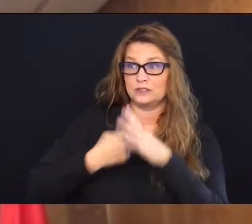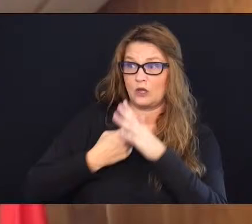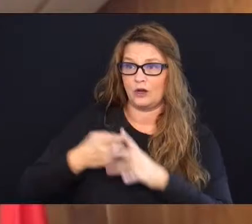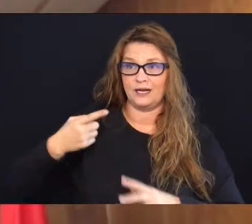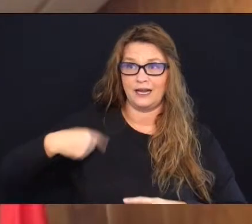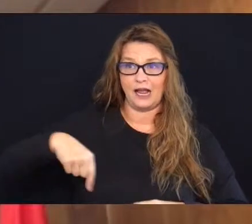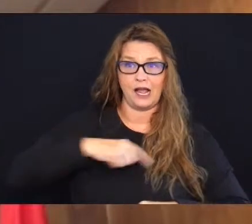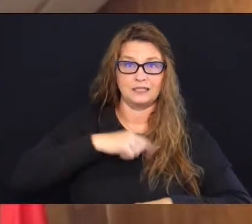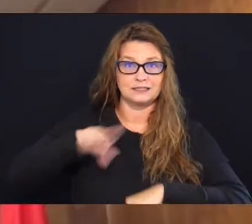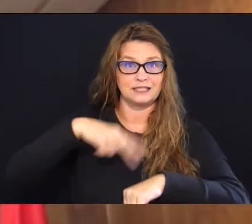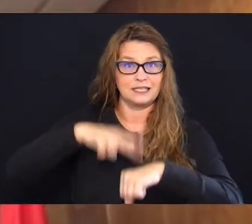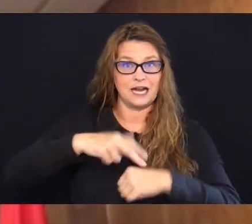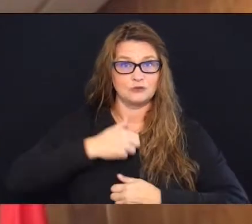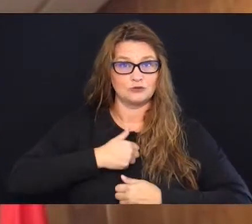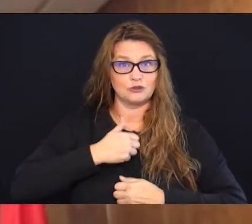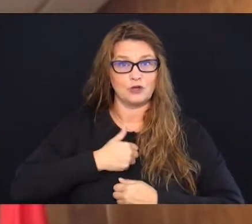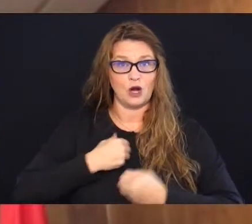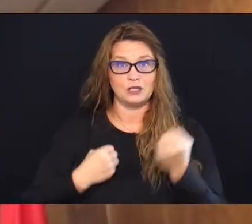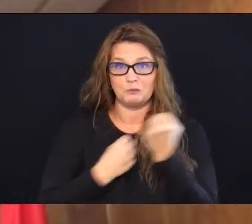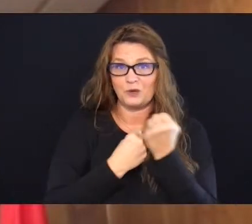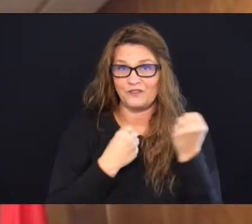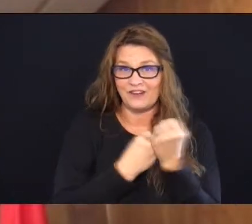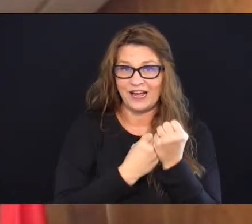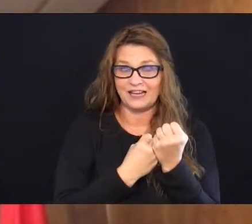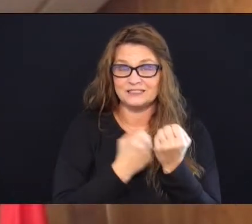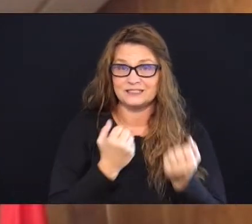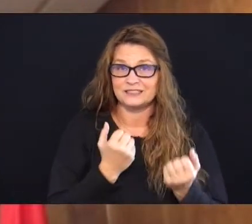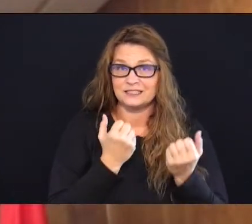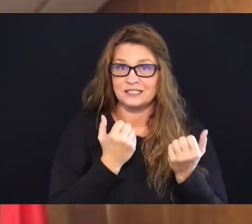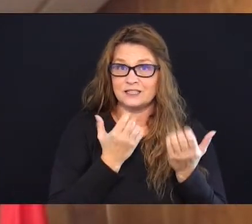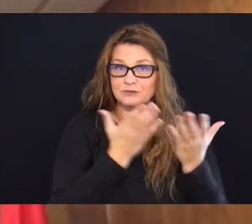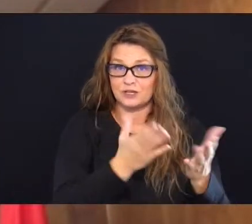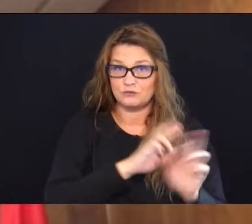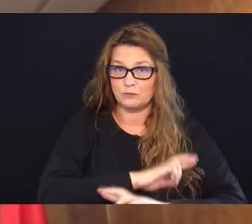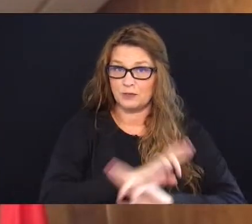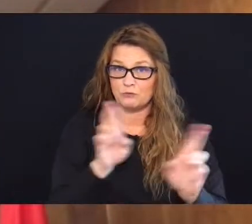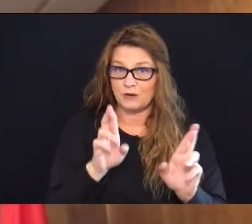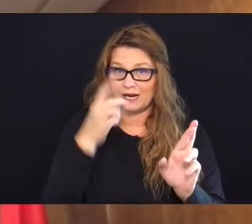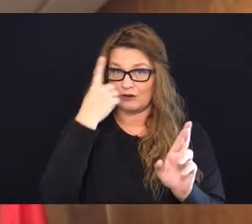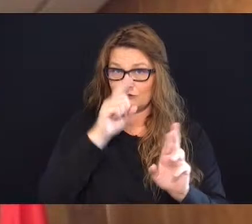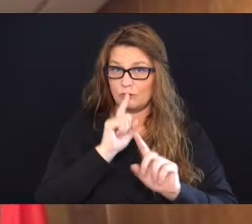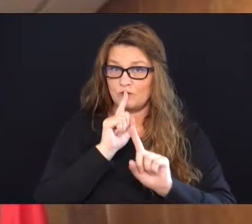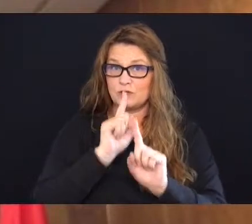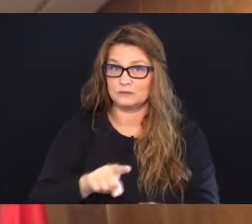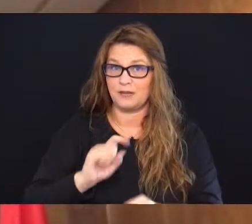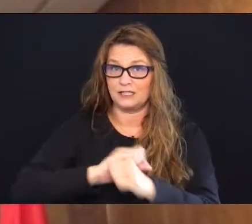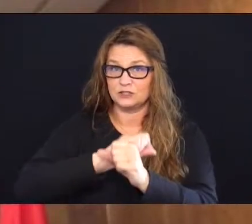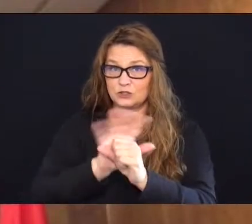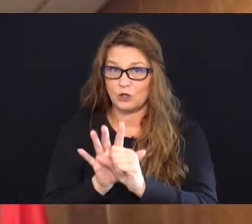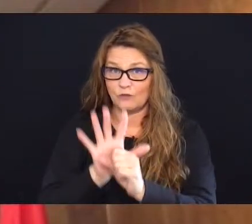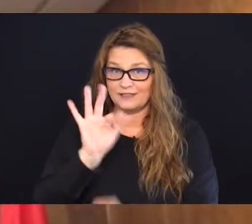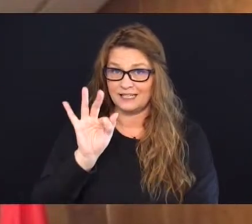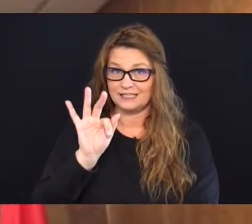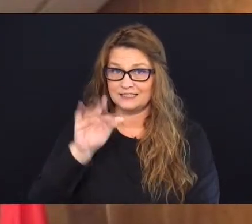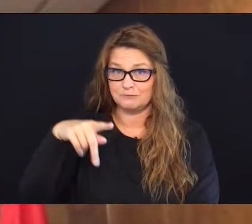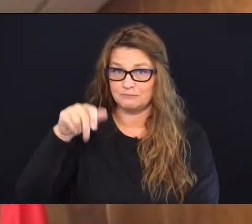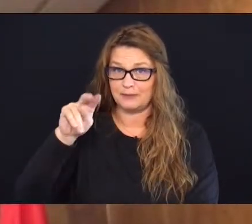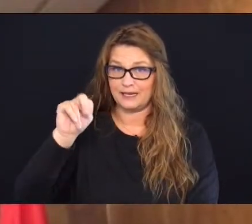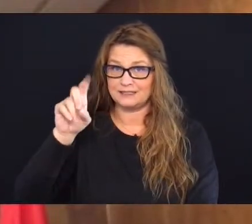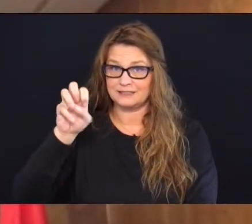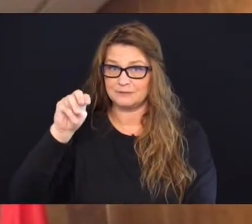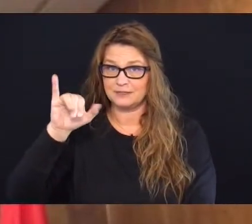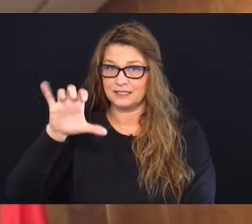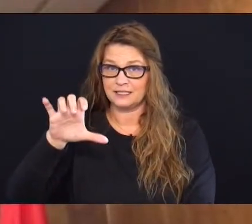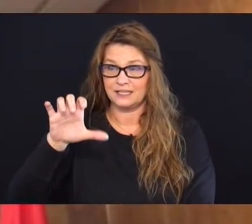assist and provide support to the state of West Virginia in preparation to respond to the COVID-19 pandemic. This makes this